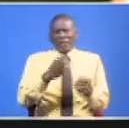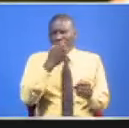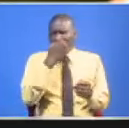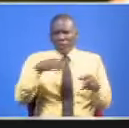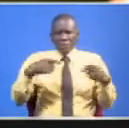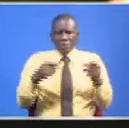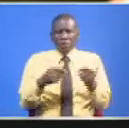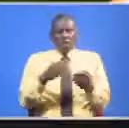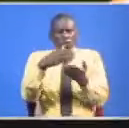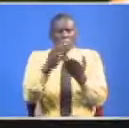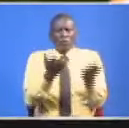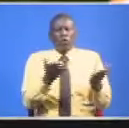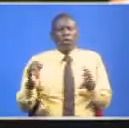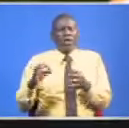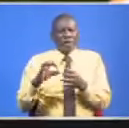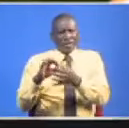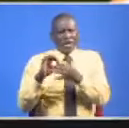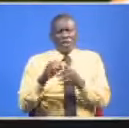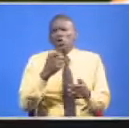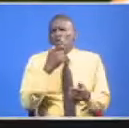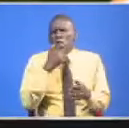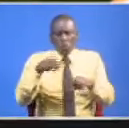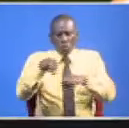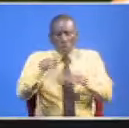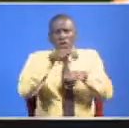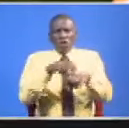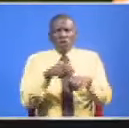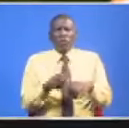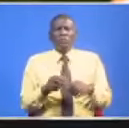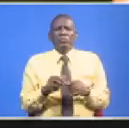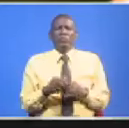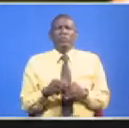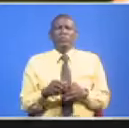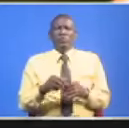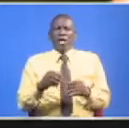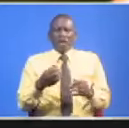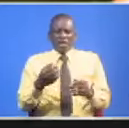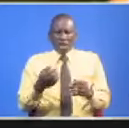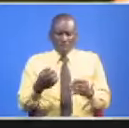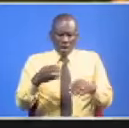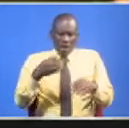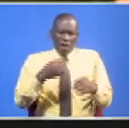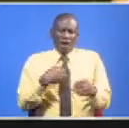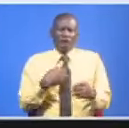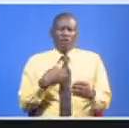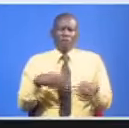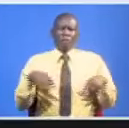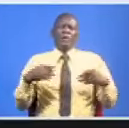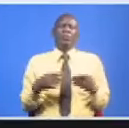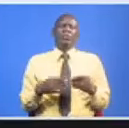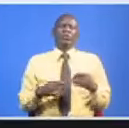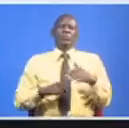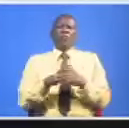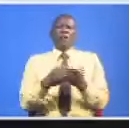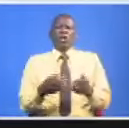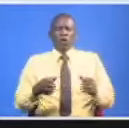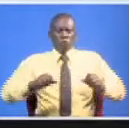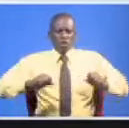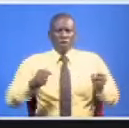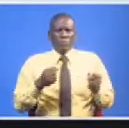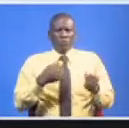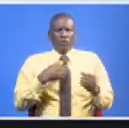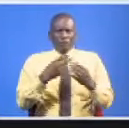is part of where the cultural Luo nation, as I would call it, draws its audience from. We are very happy to